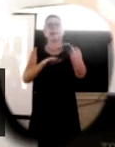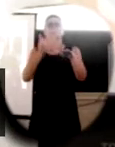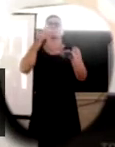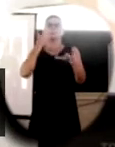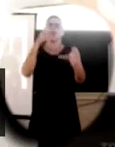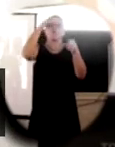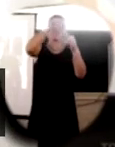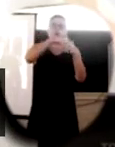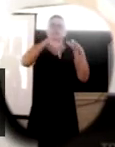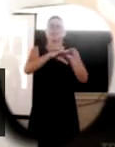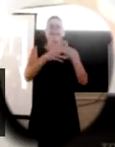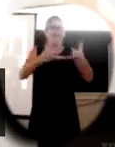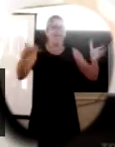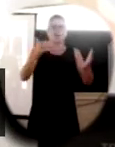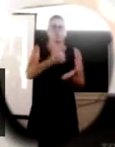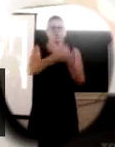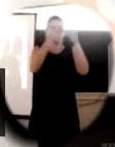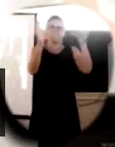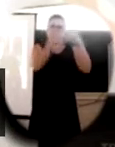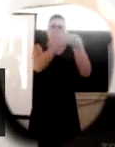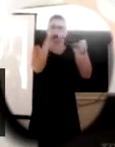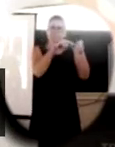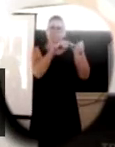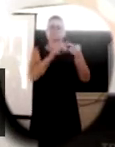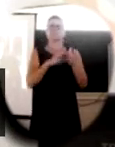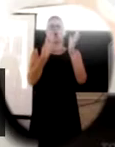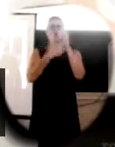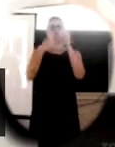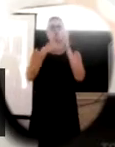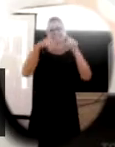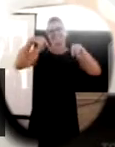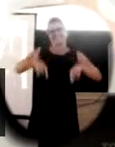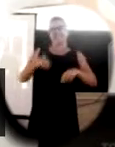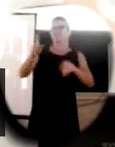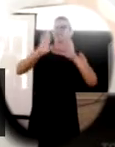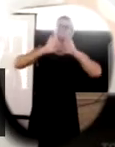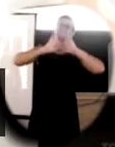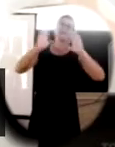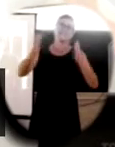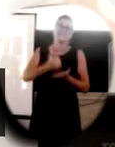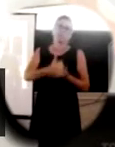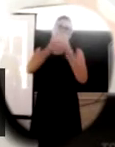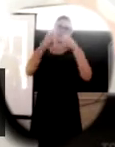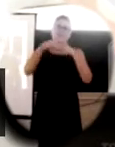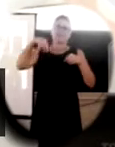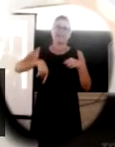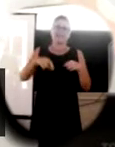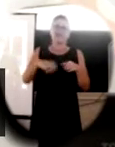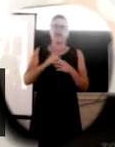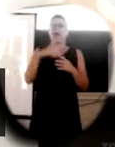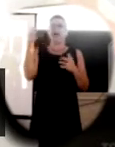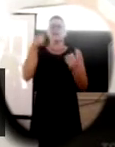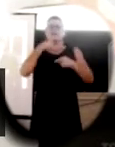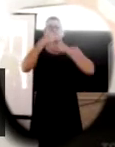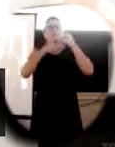in support groups in every level. Roz here is doing a fantastic support group, amazing information evenings and